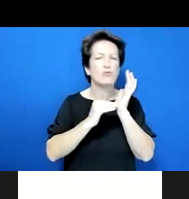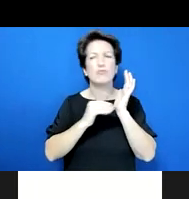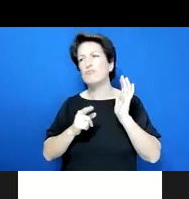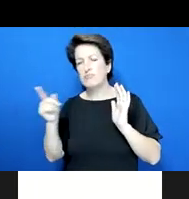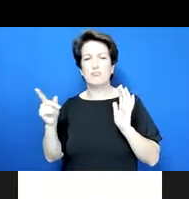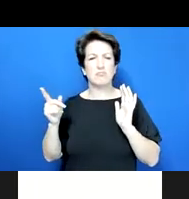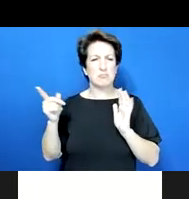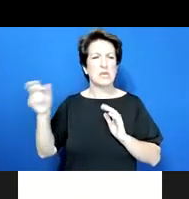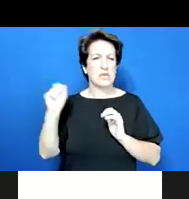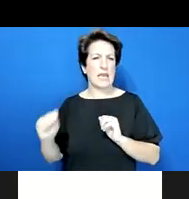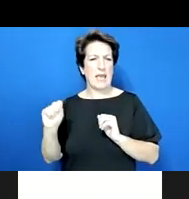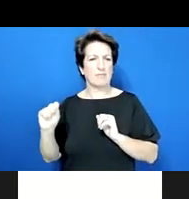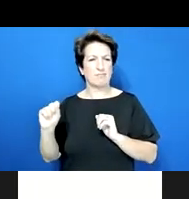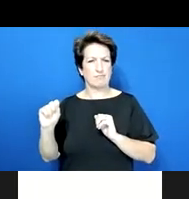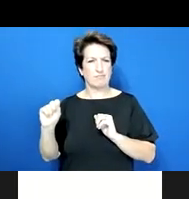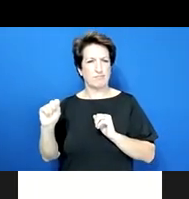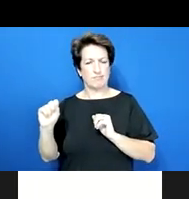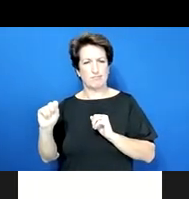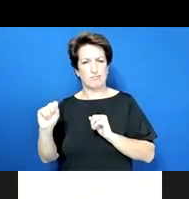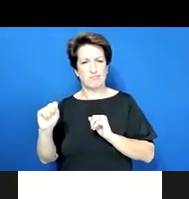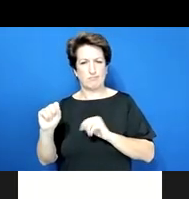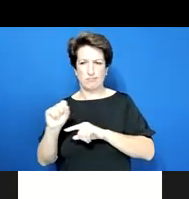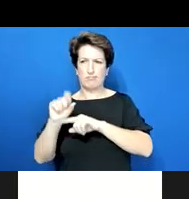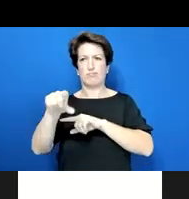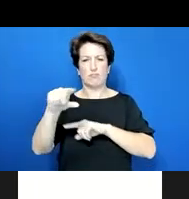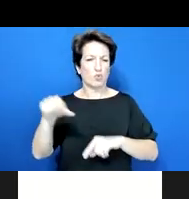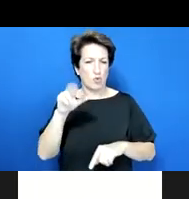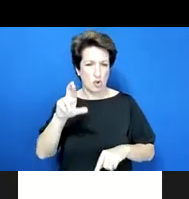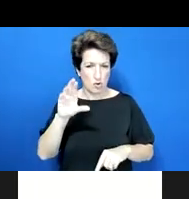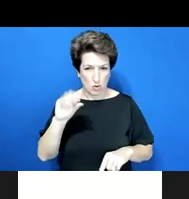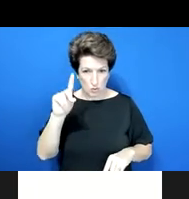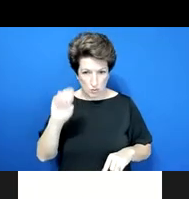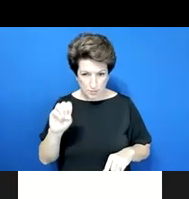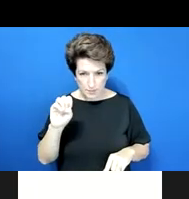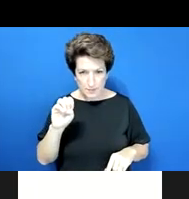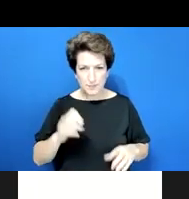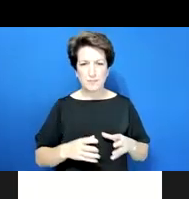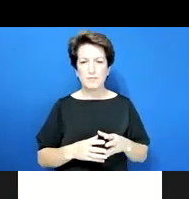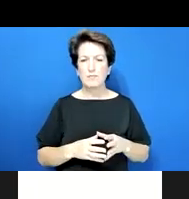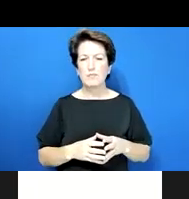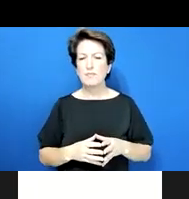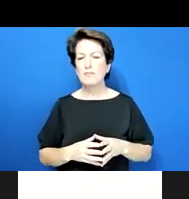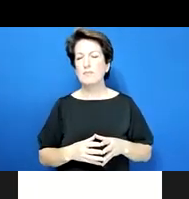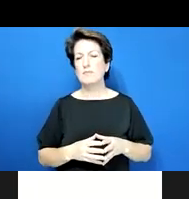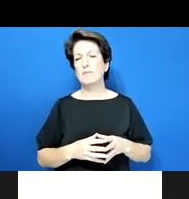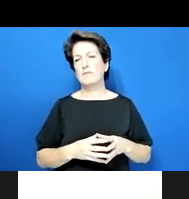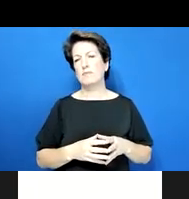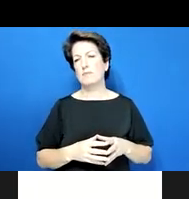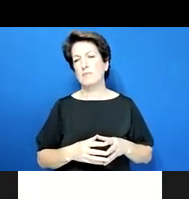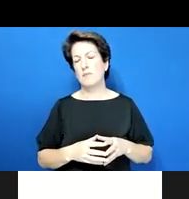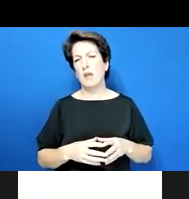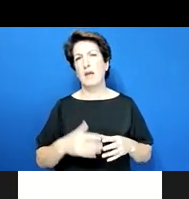to generating the QR code. Now, what my question is it seems